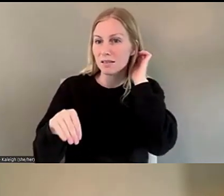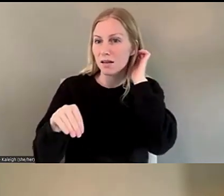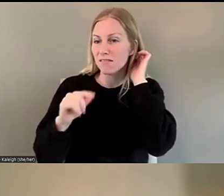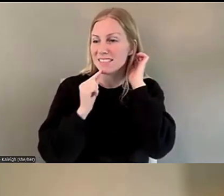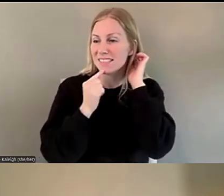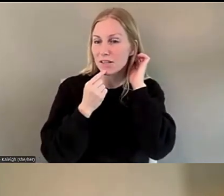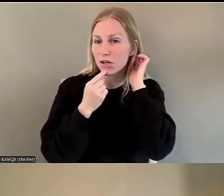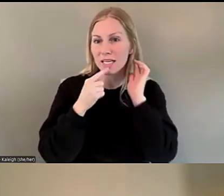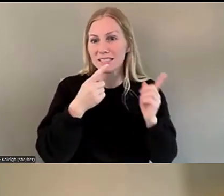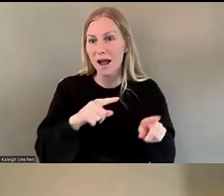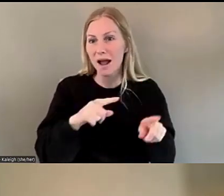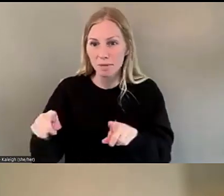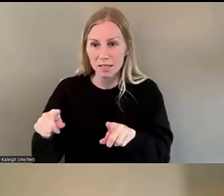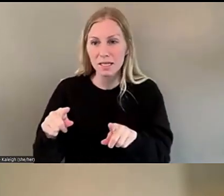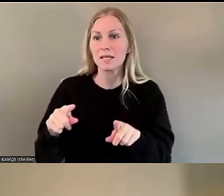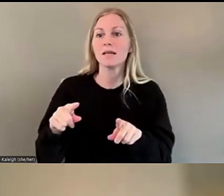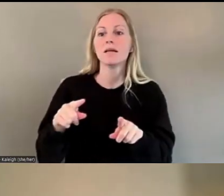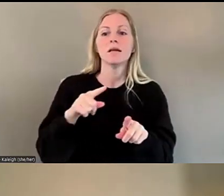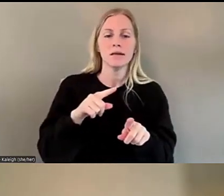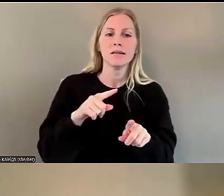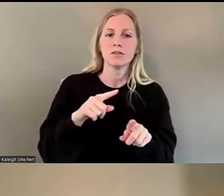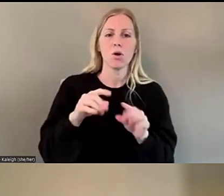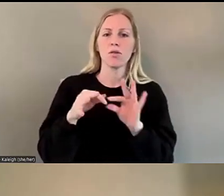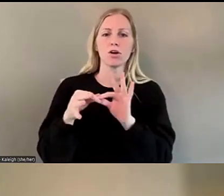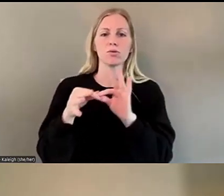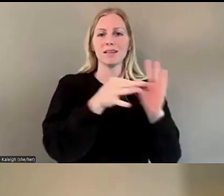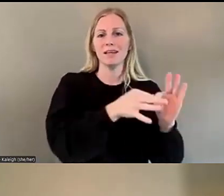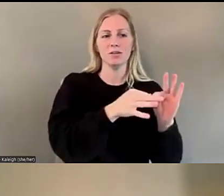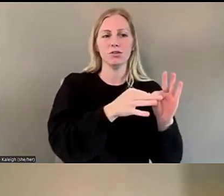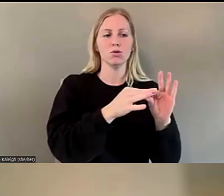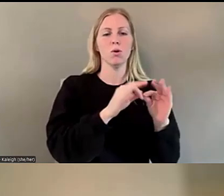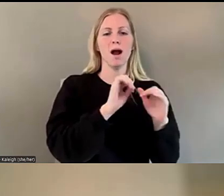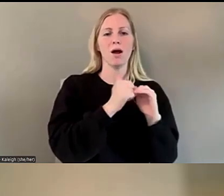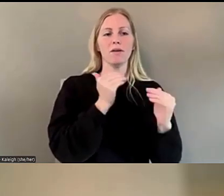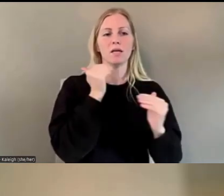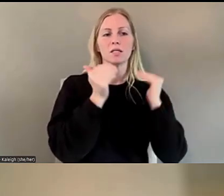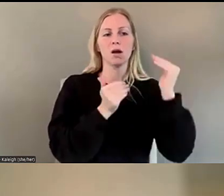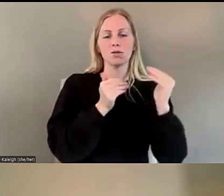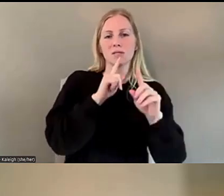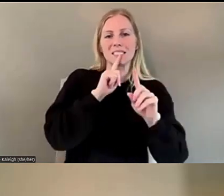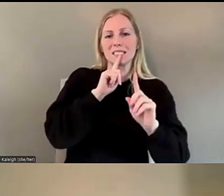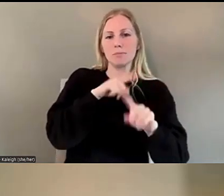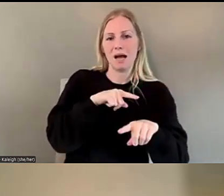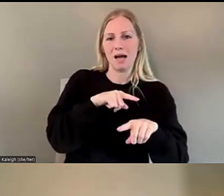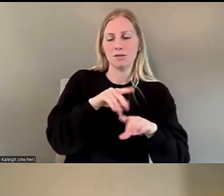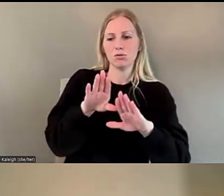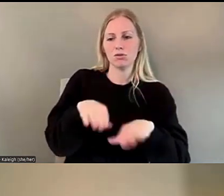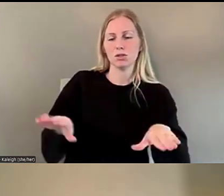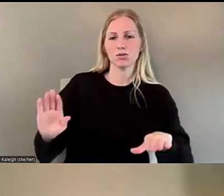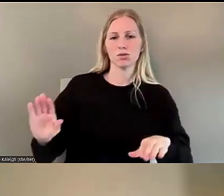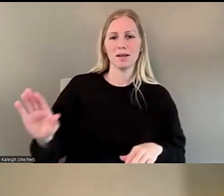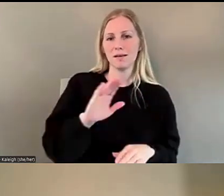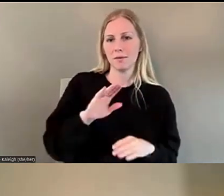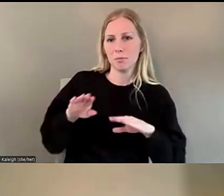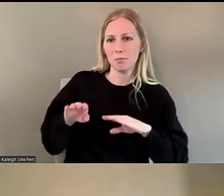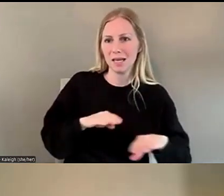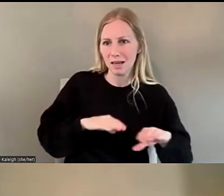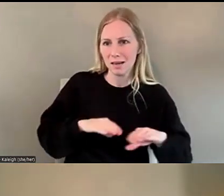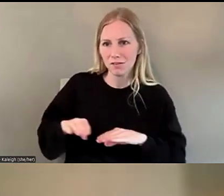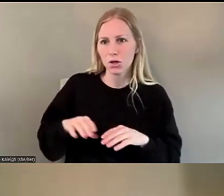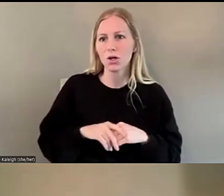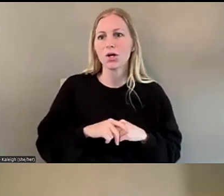are associated with the ways adults respond to child behavior. And I think what we're talking about, all of these pieces we're talking about,